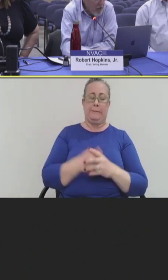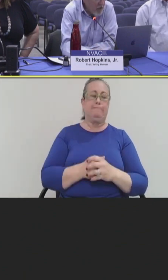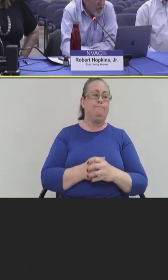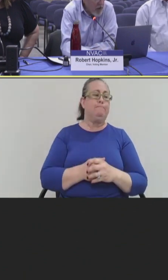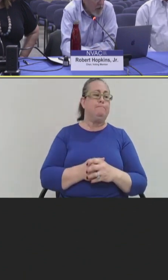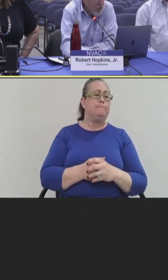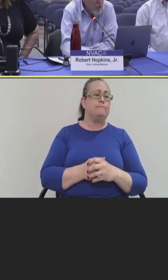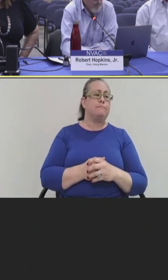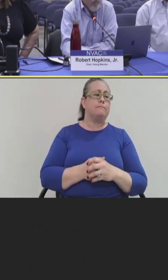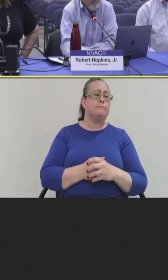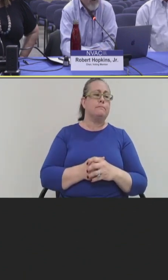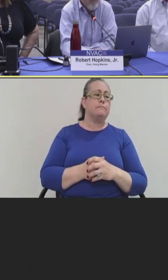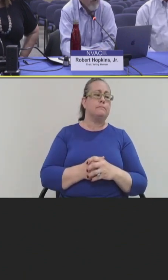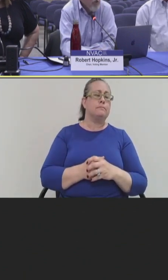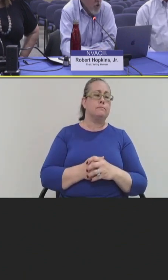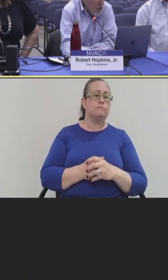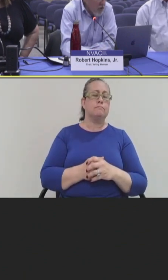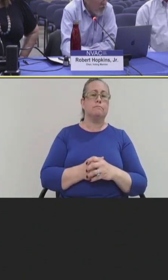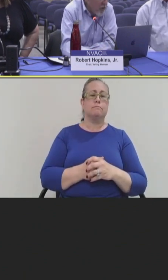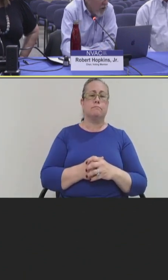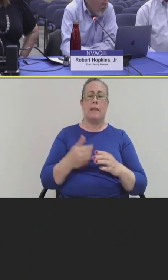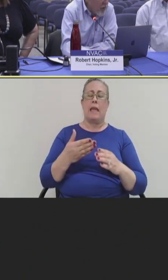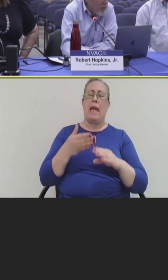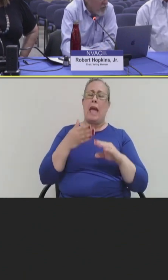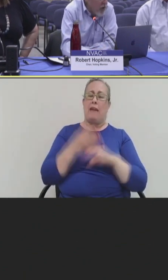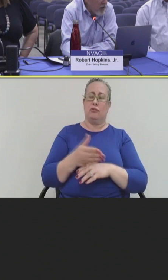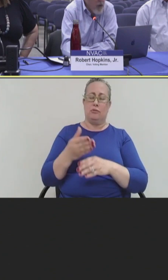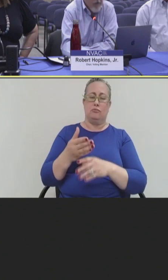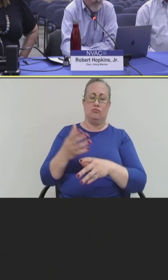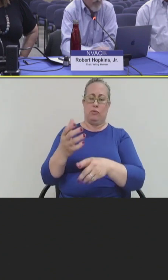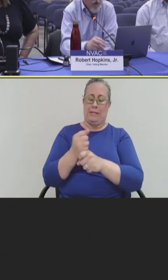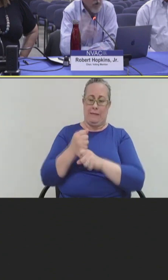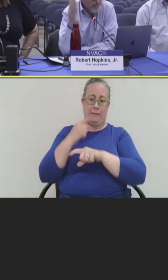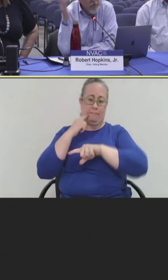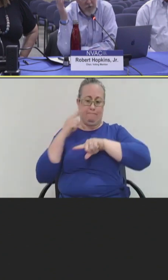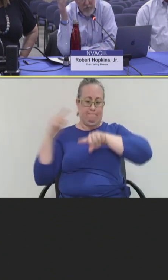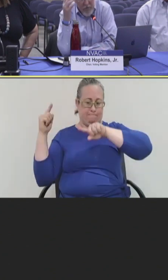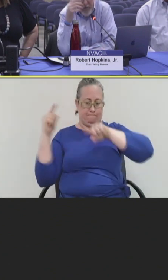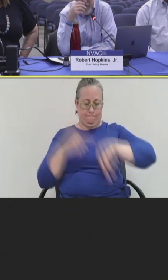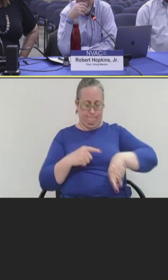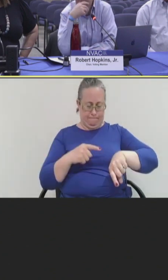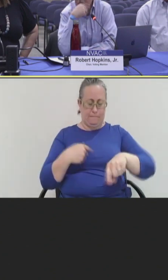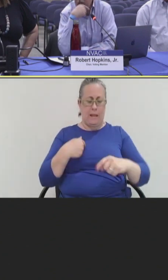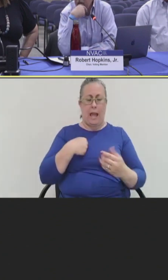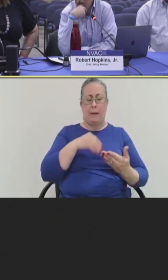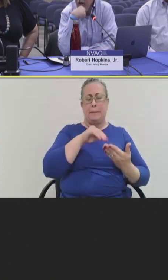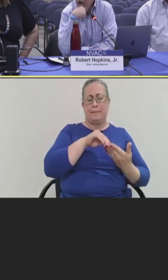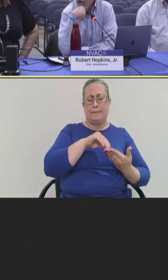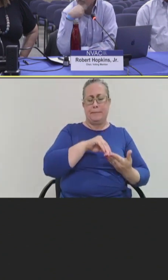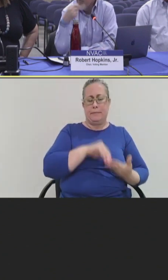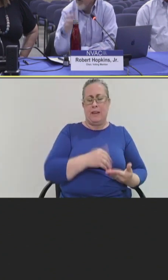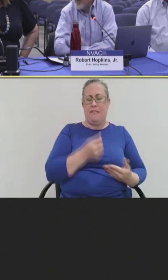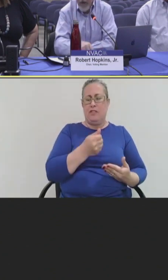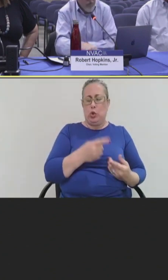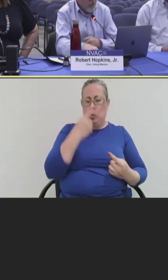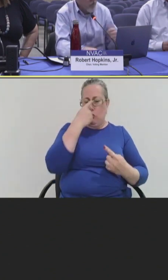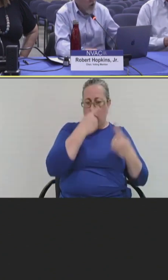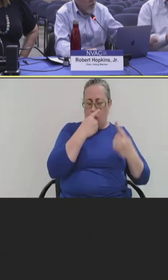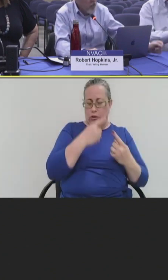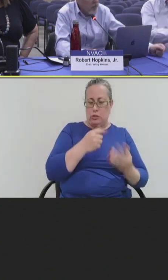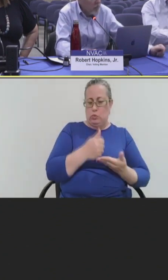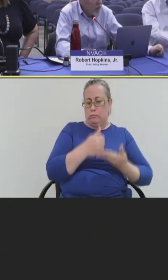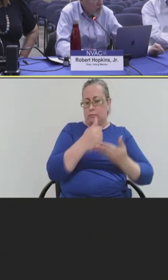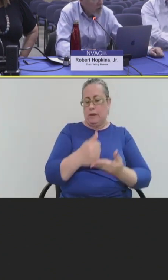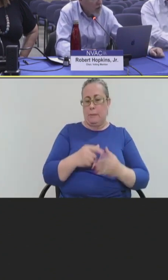And after receiving the charge, jotted down a few thoughts that may help to stimulate some